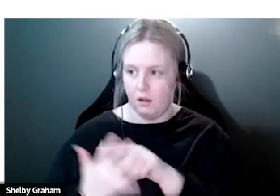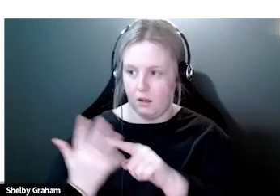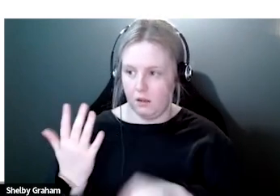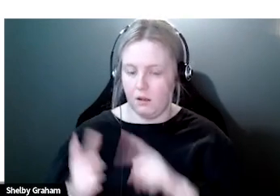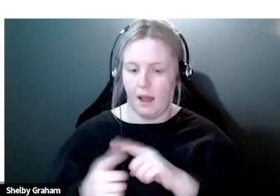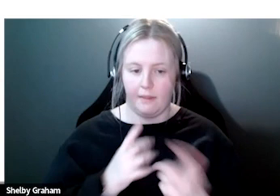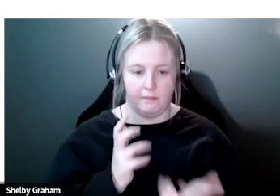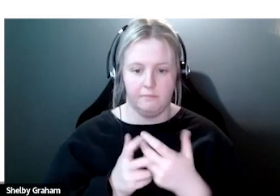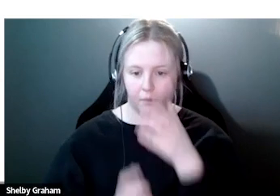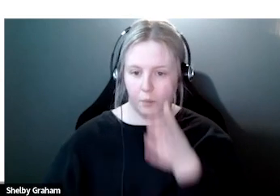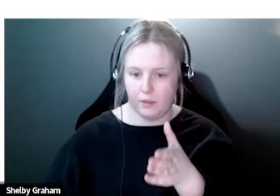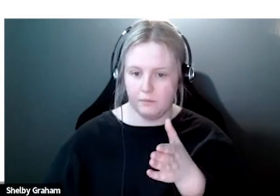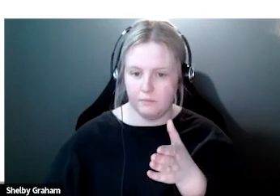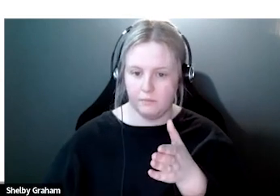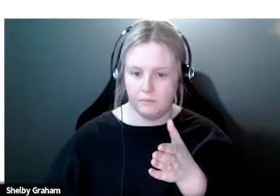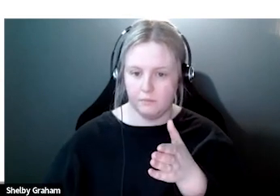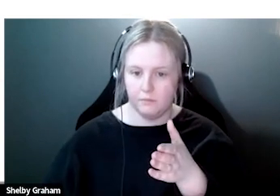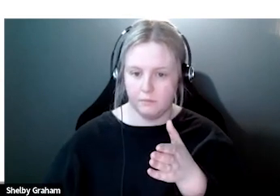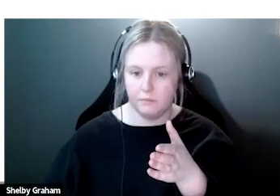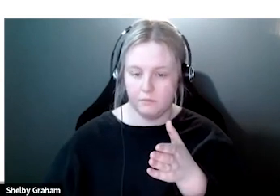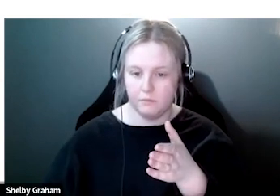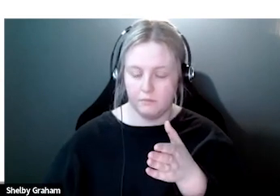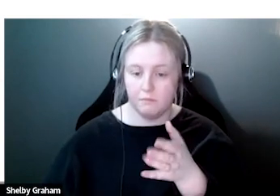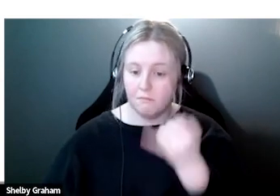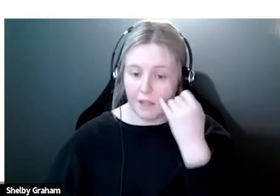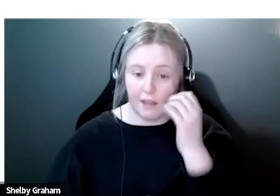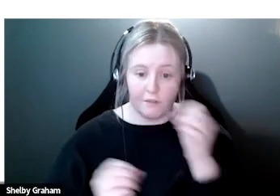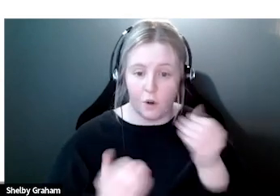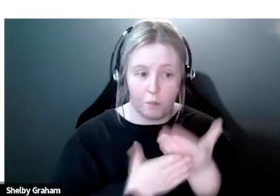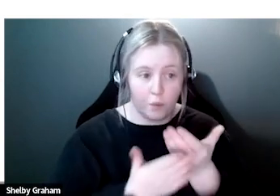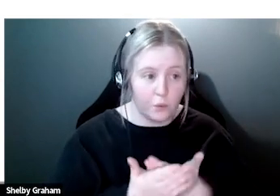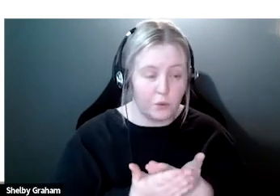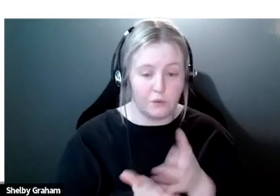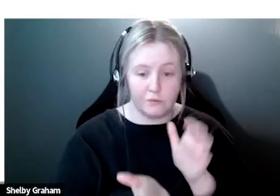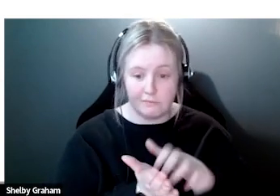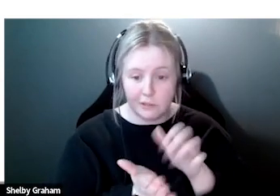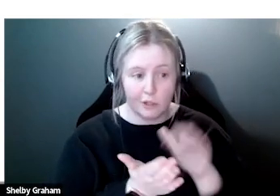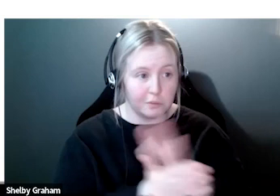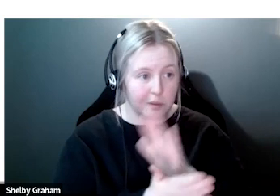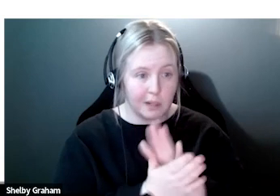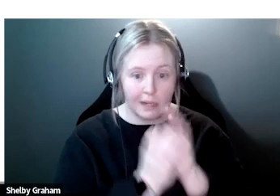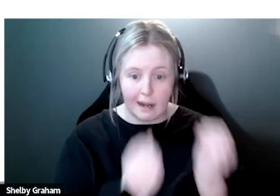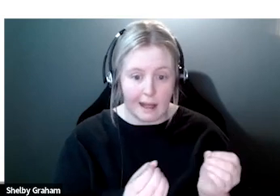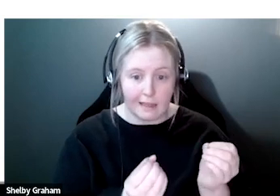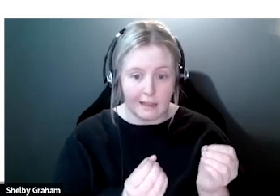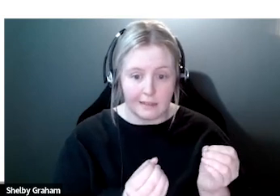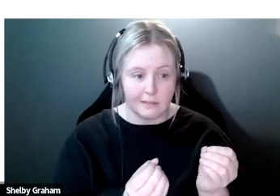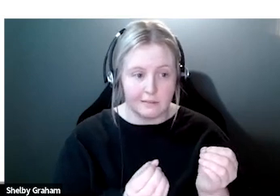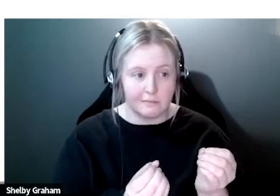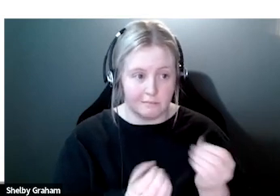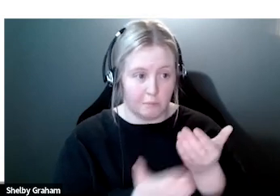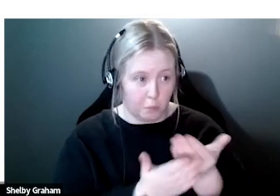university. Without having a documentation from a practitioner, a doctor, saying that I was